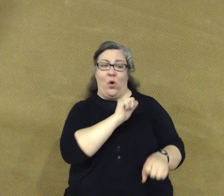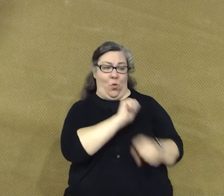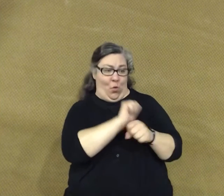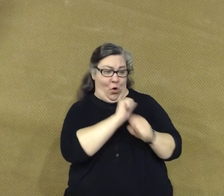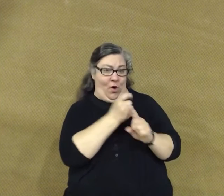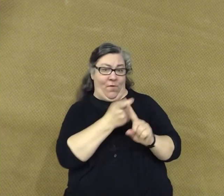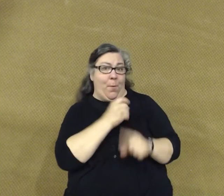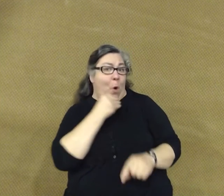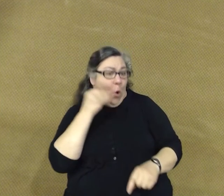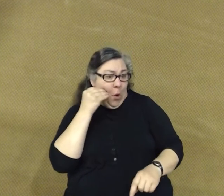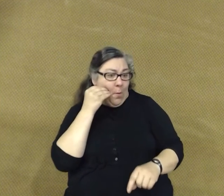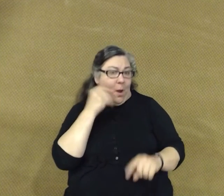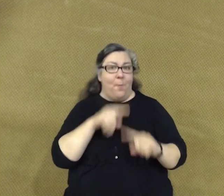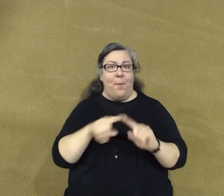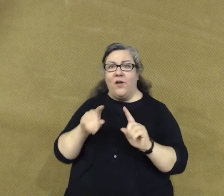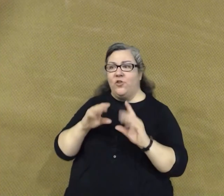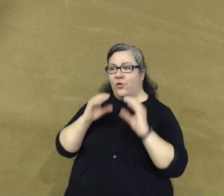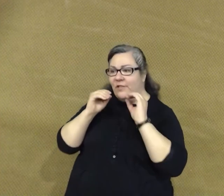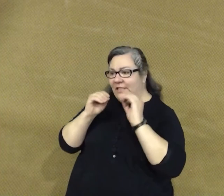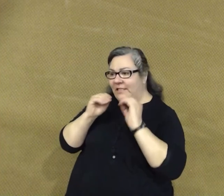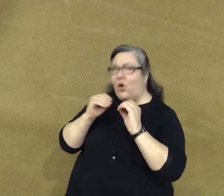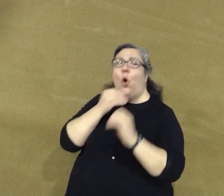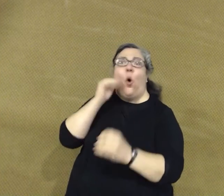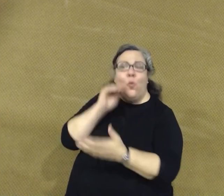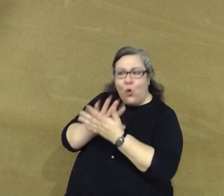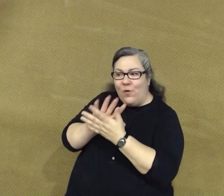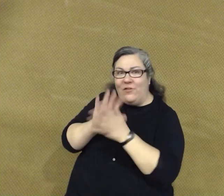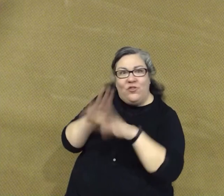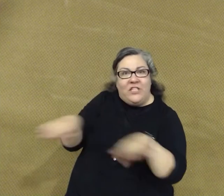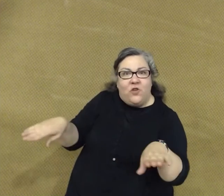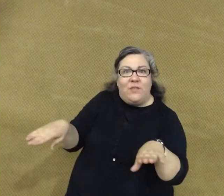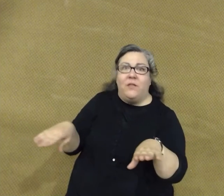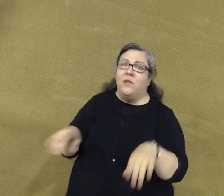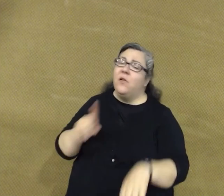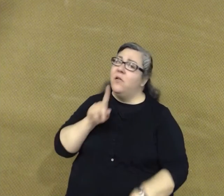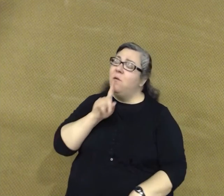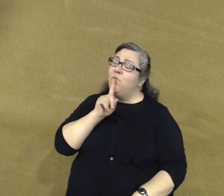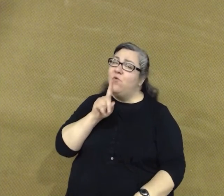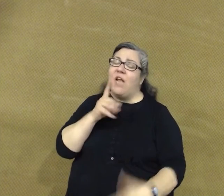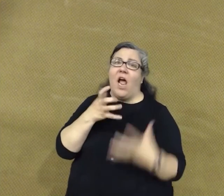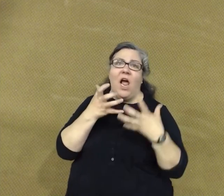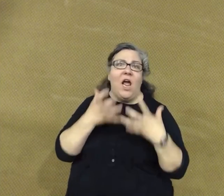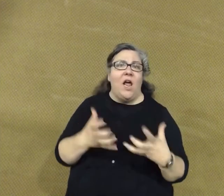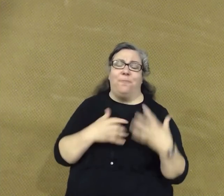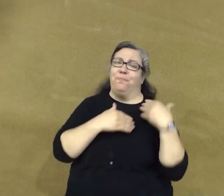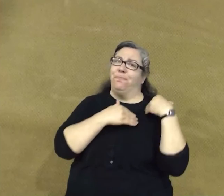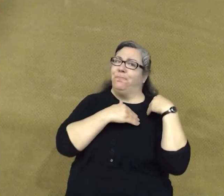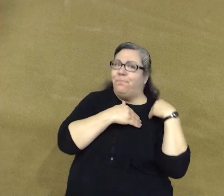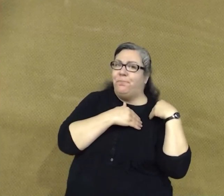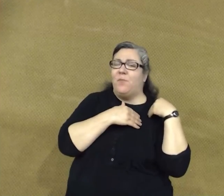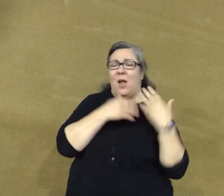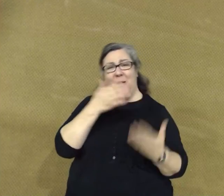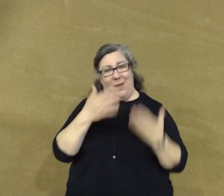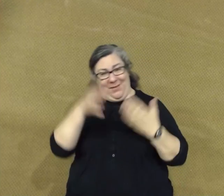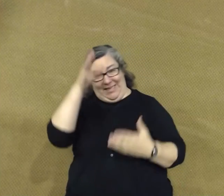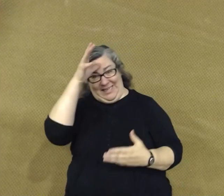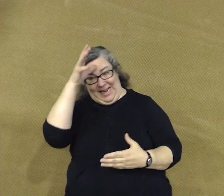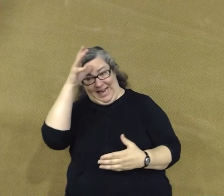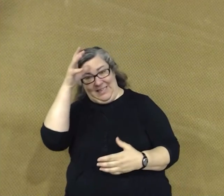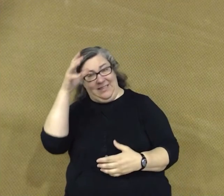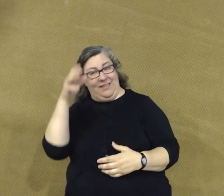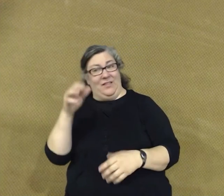home, many of you are homeschooling your children. This has been a tremendous load. And then maybe dad is at